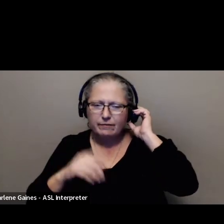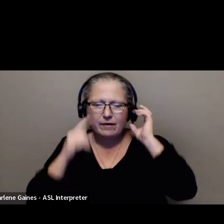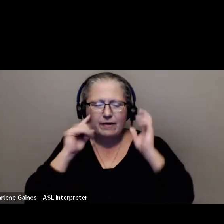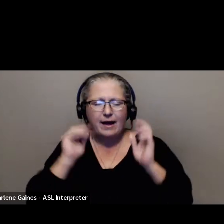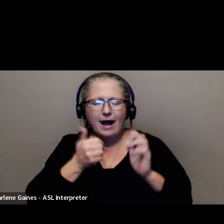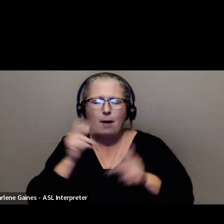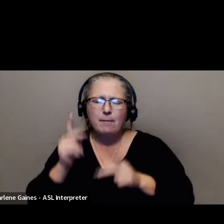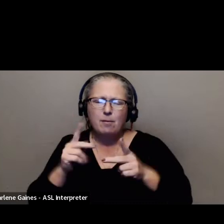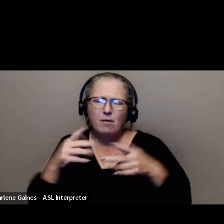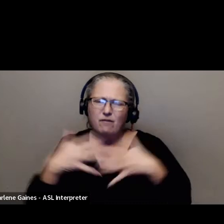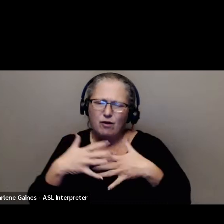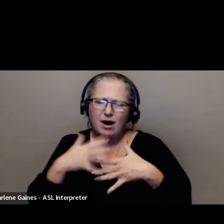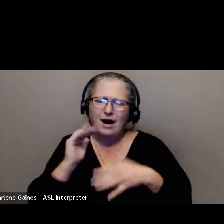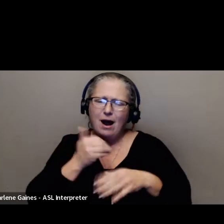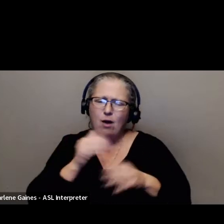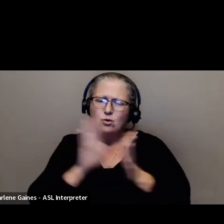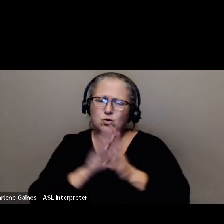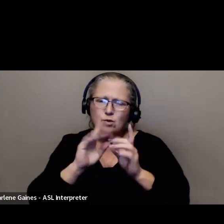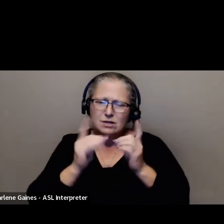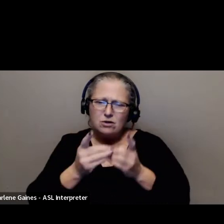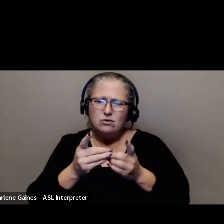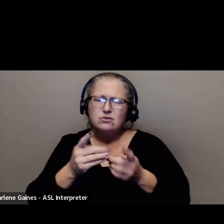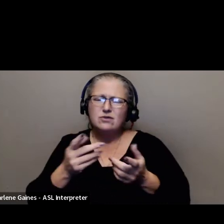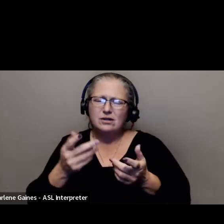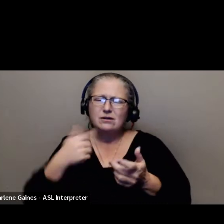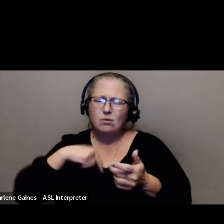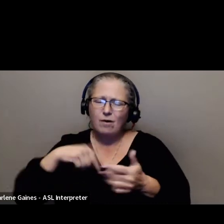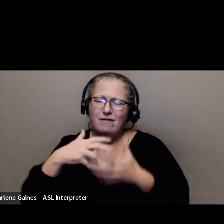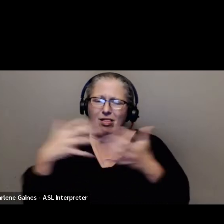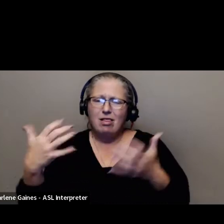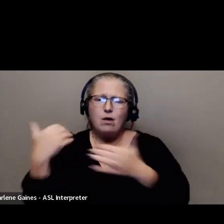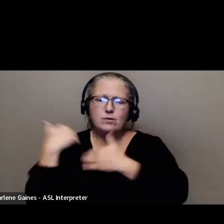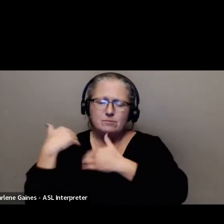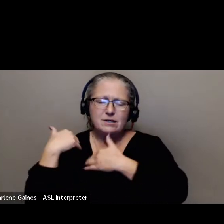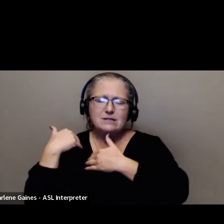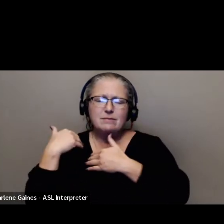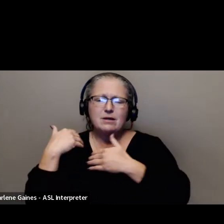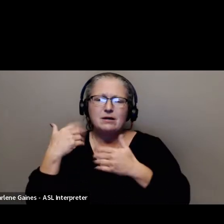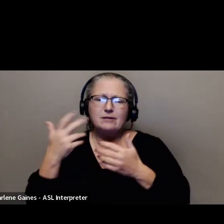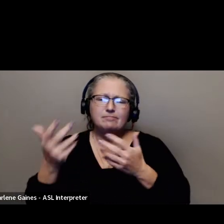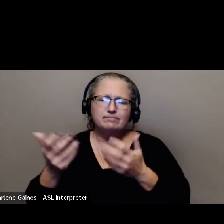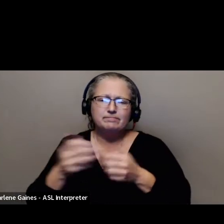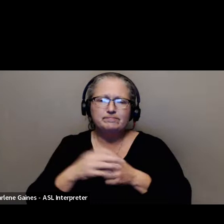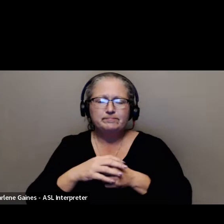we have a lot of responsibility. We don't have we can't